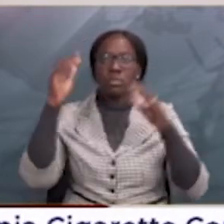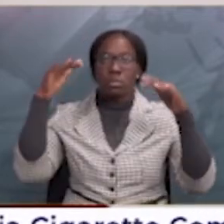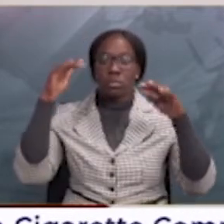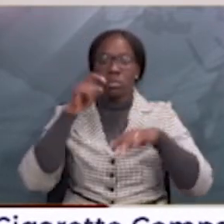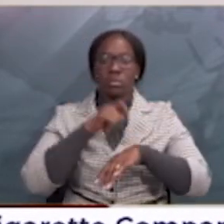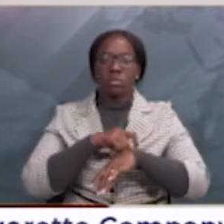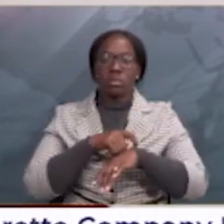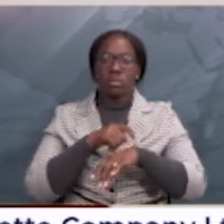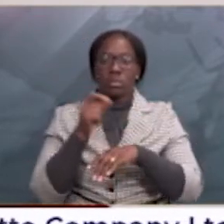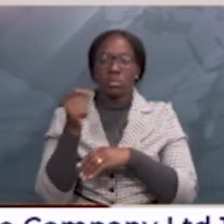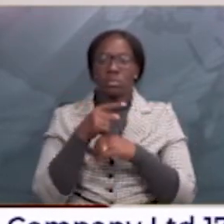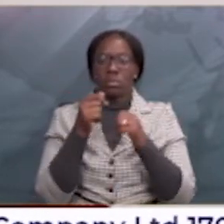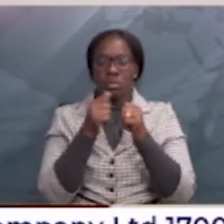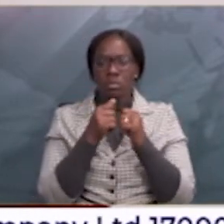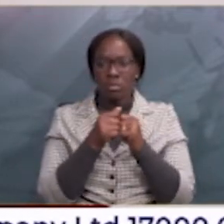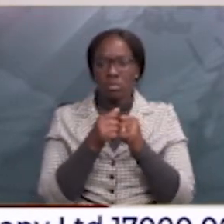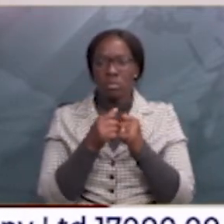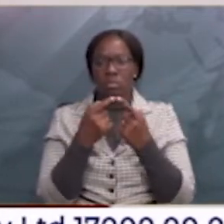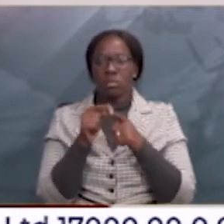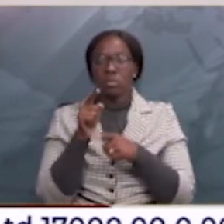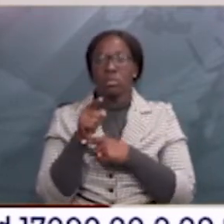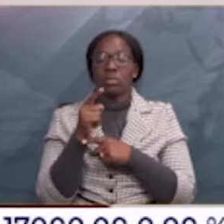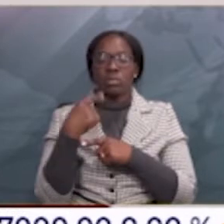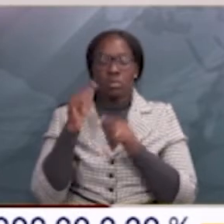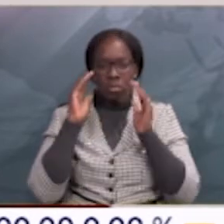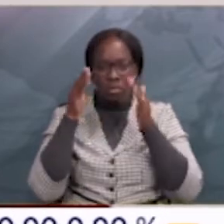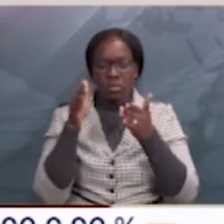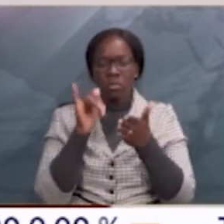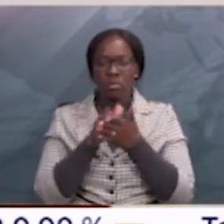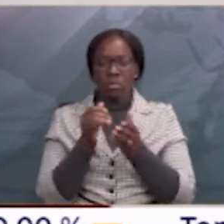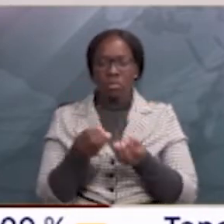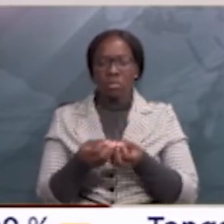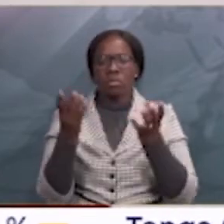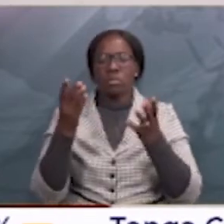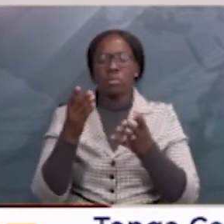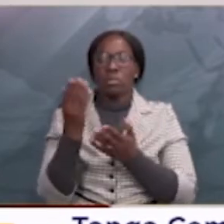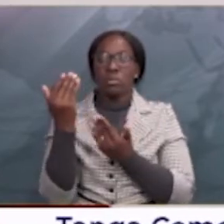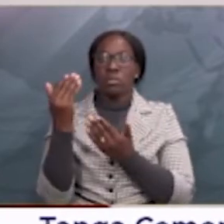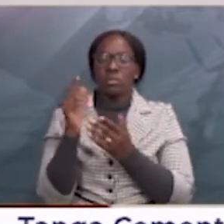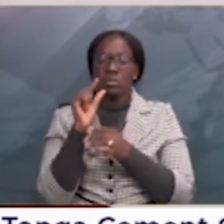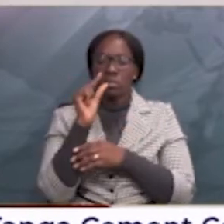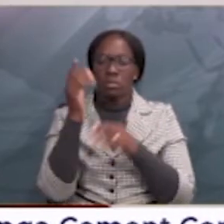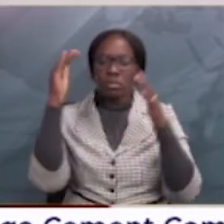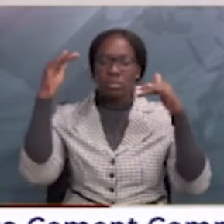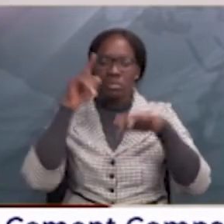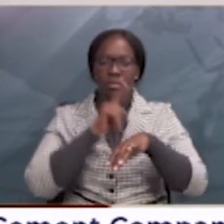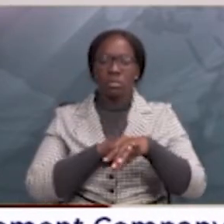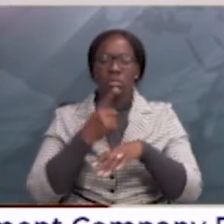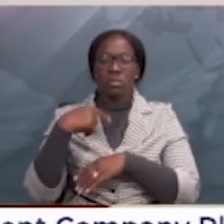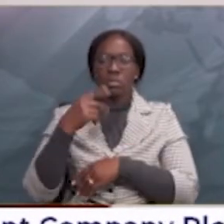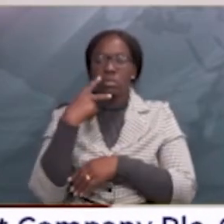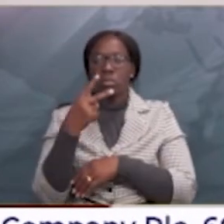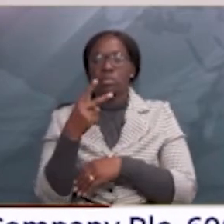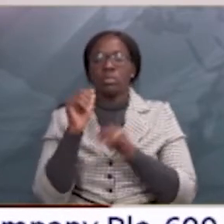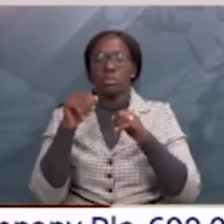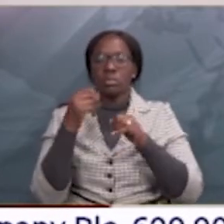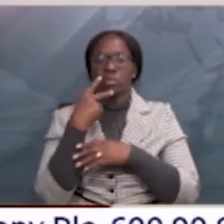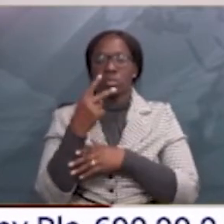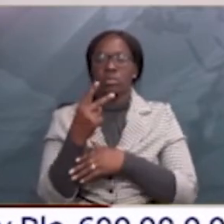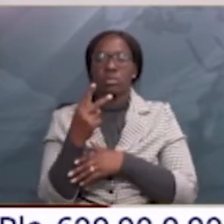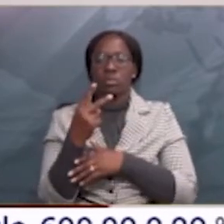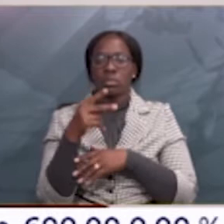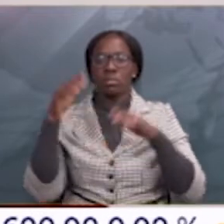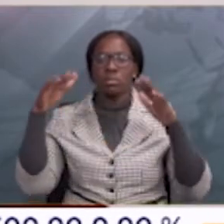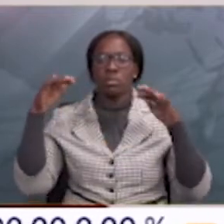in October. However, in our forecast that we released for the coming short rain season, we see that we are likely to see depressed